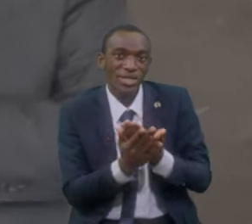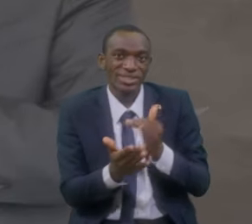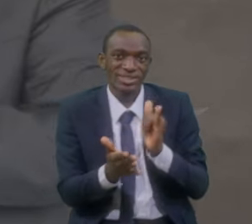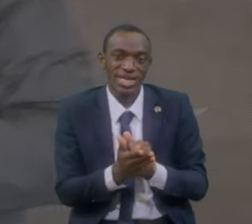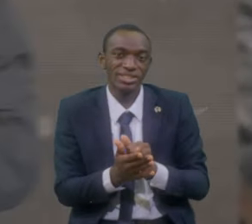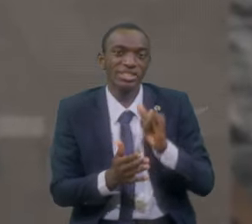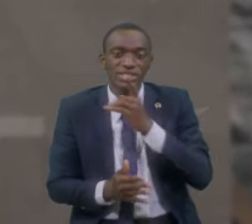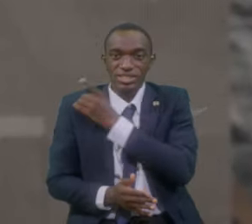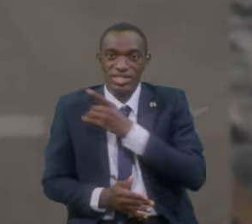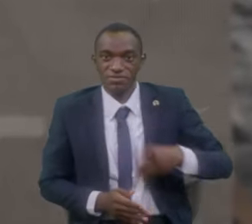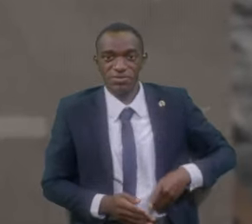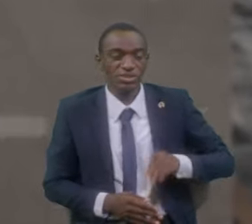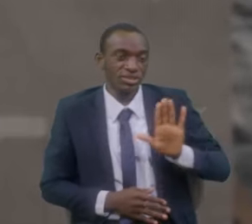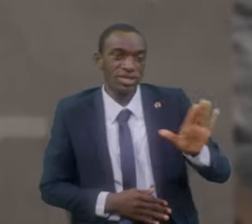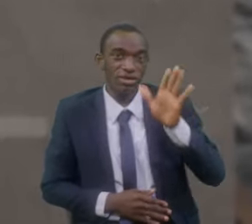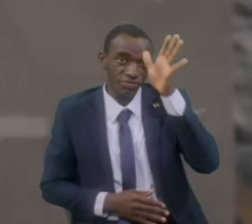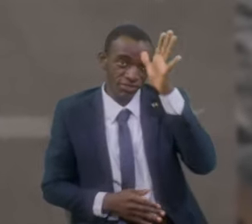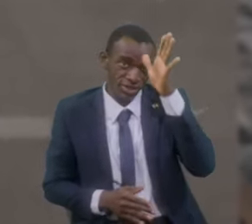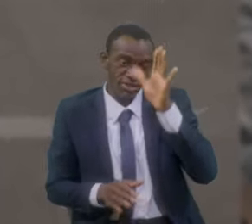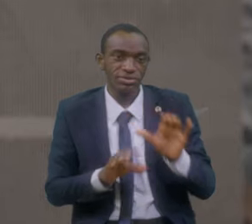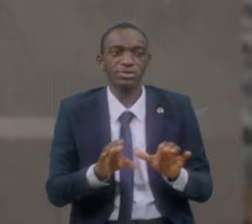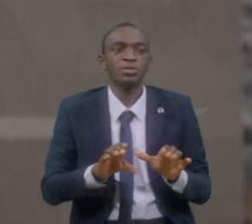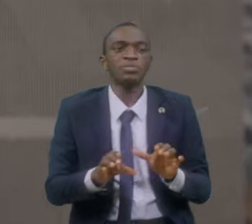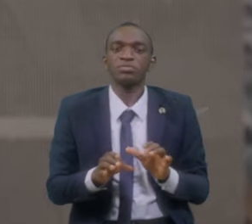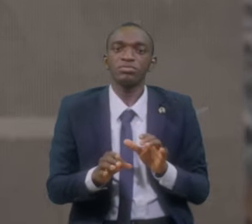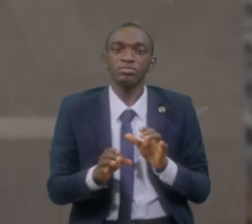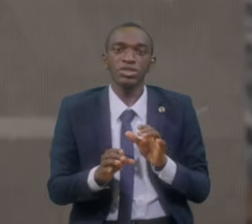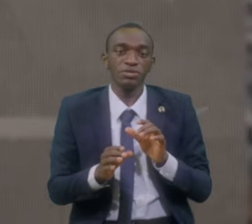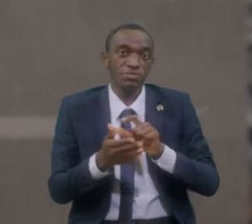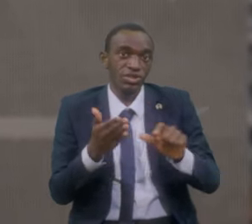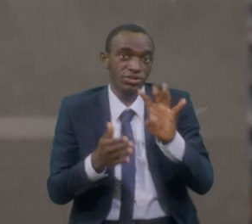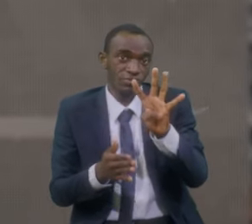very important. Verse 4. In verse 4, we're told he